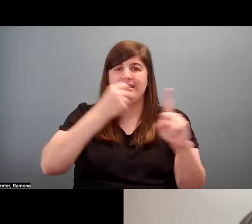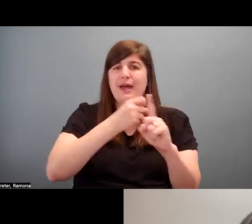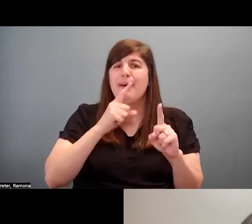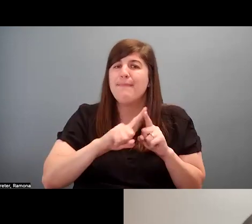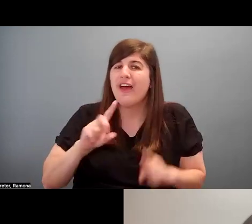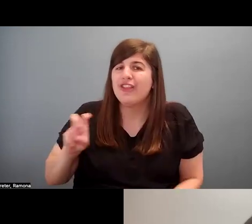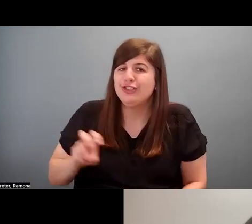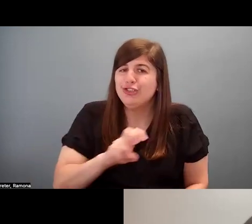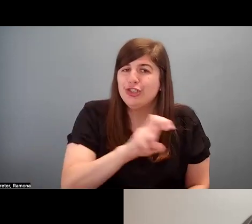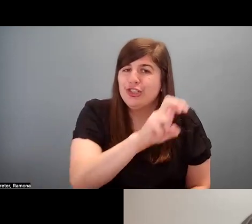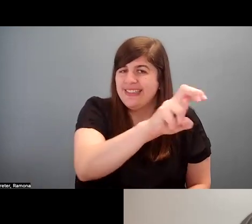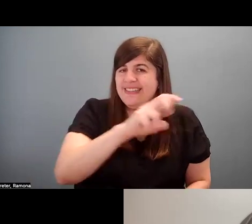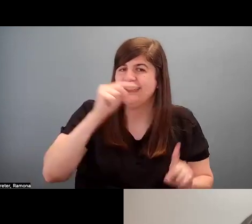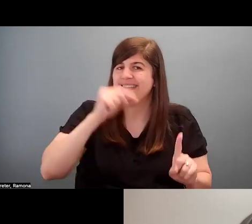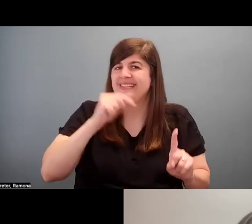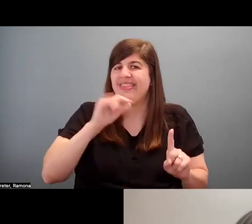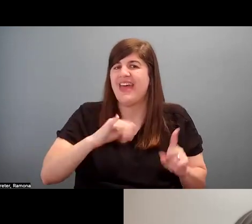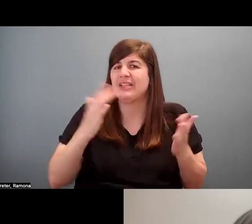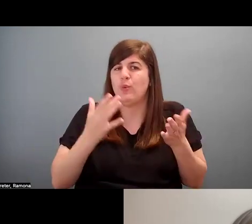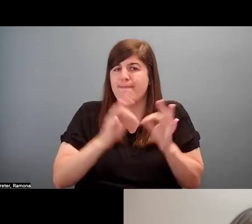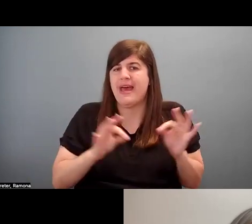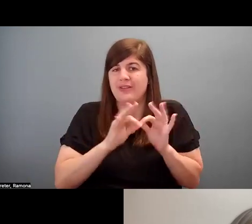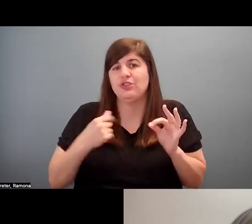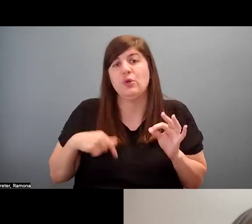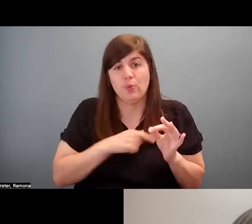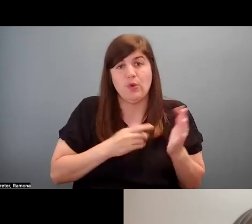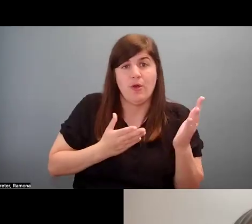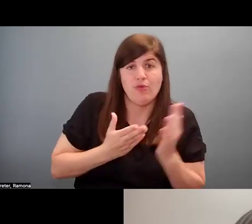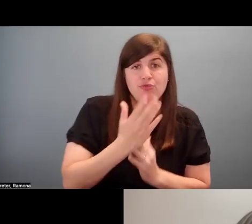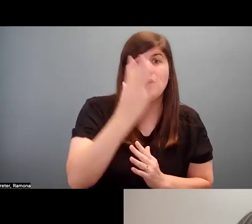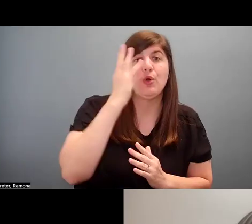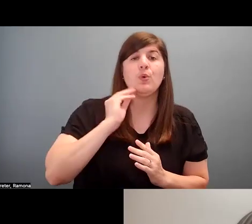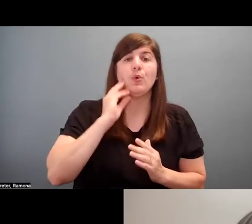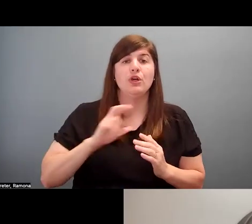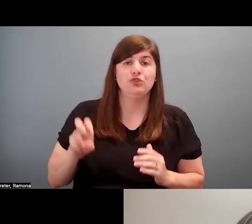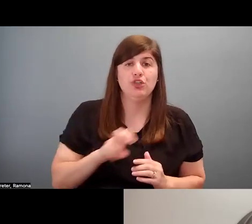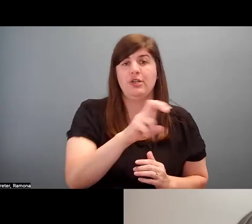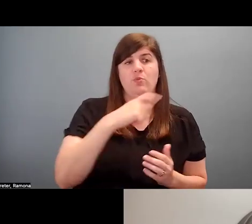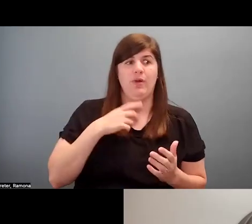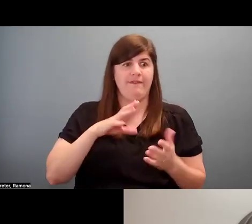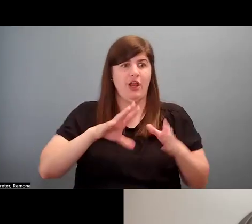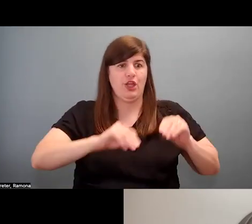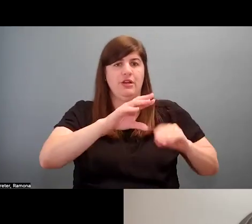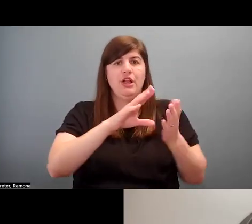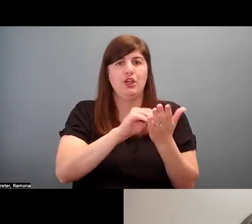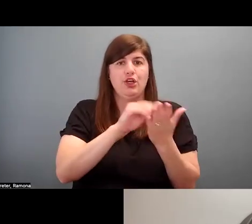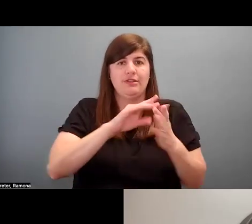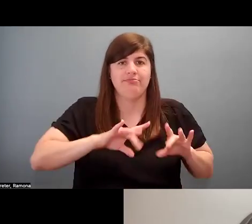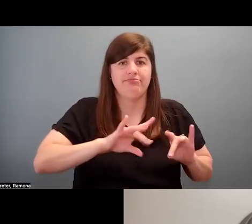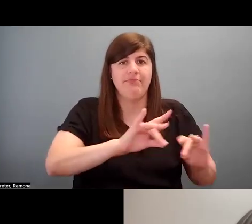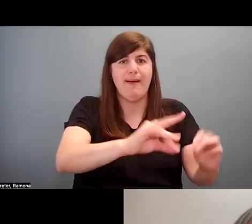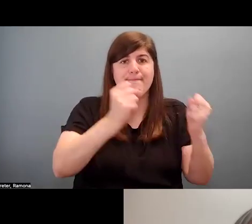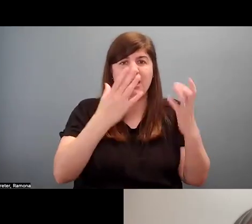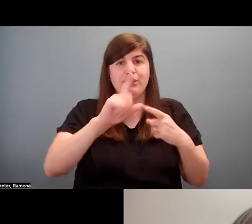is really what matters. As we've gone through this journey, we have learned so much that we didn't know about shrimp, and we've